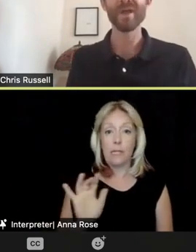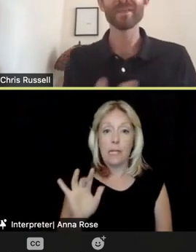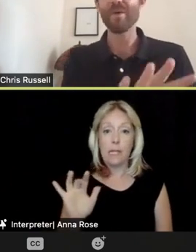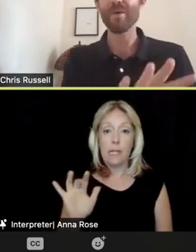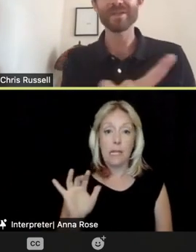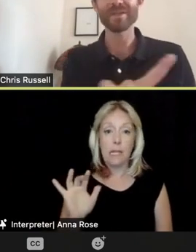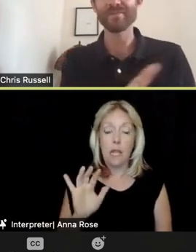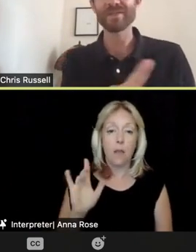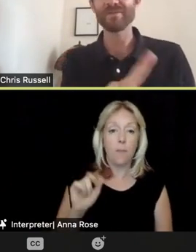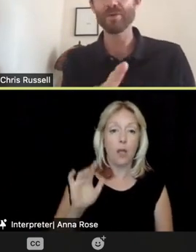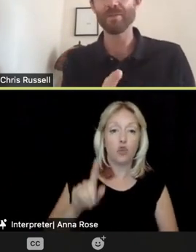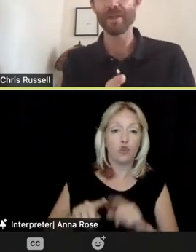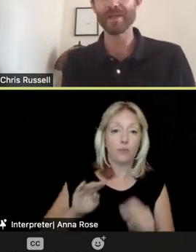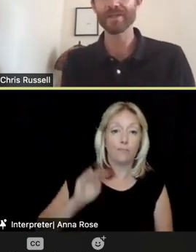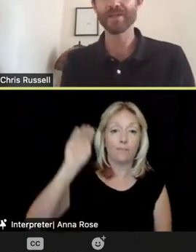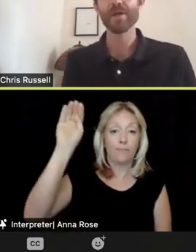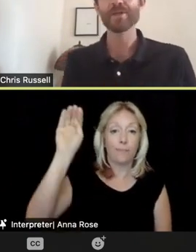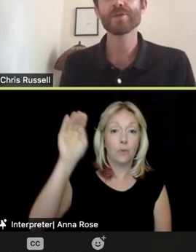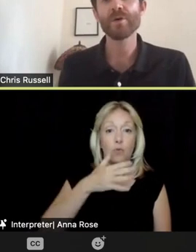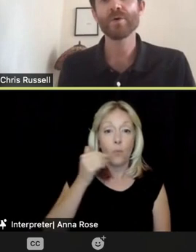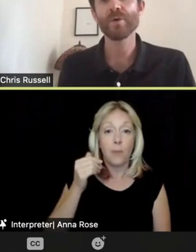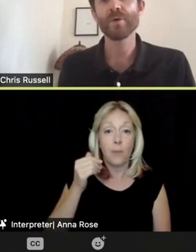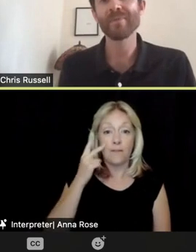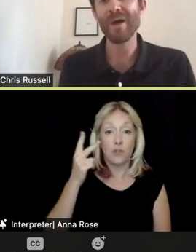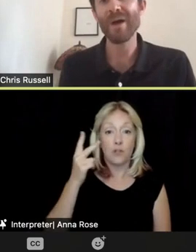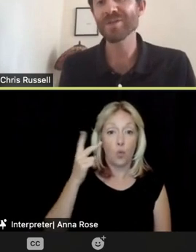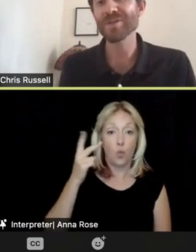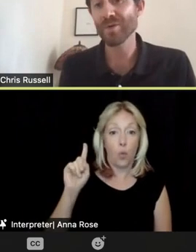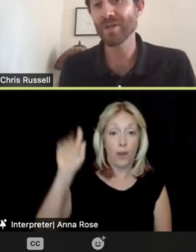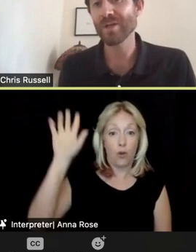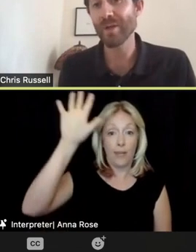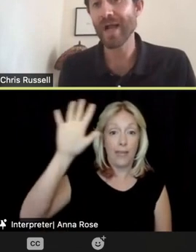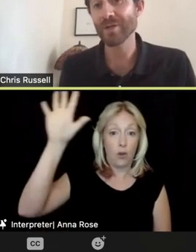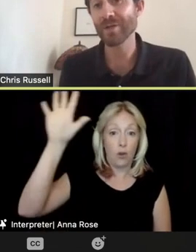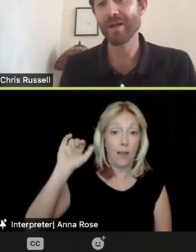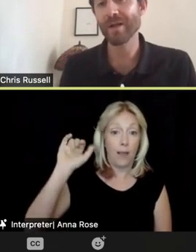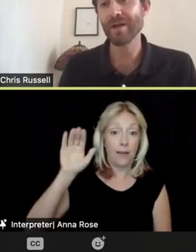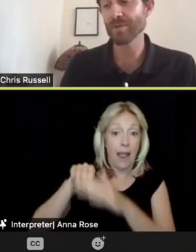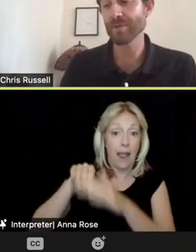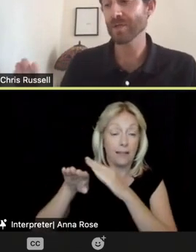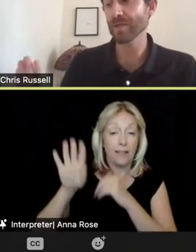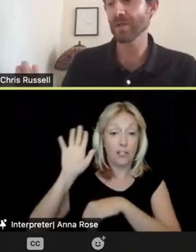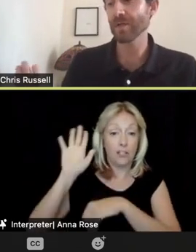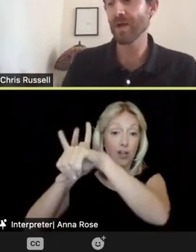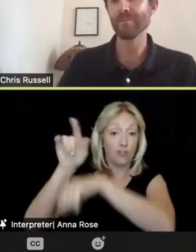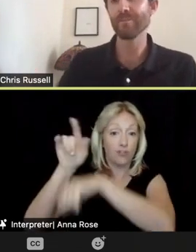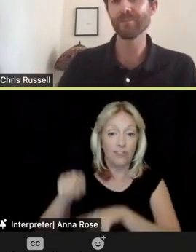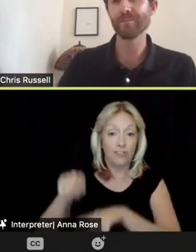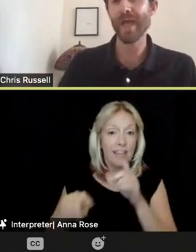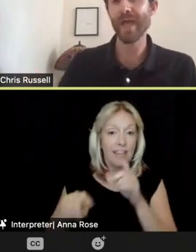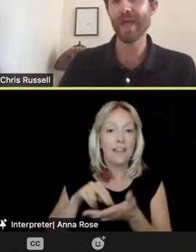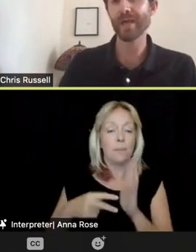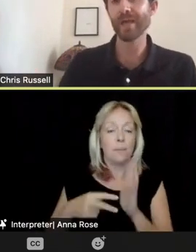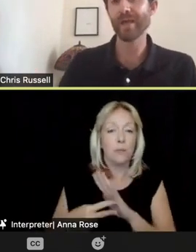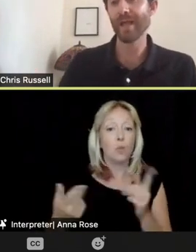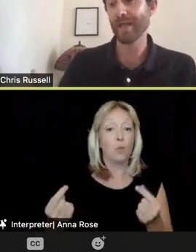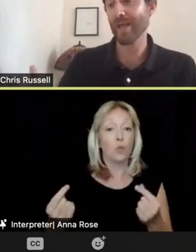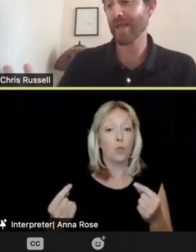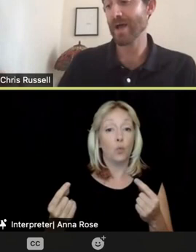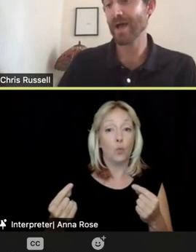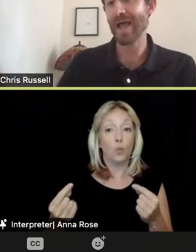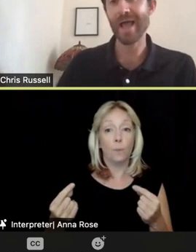screen, but that wasn't his best visual place. So that was a student that we actually ended up using